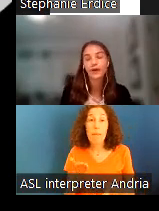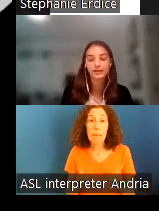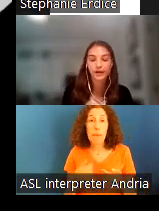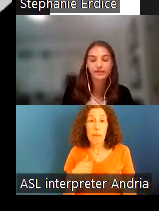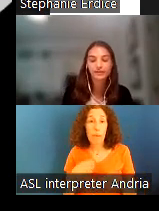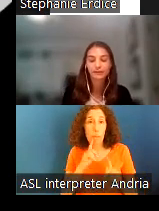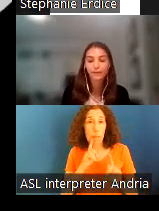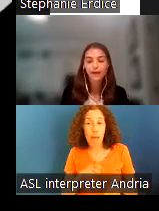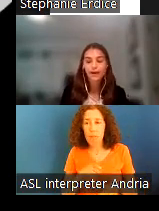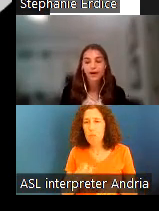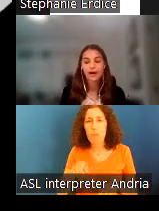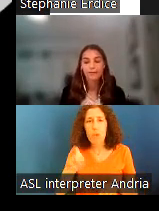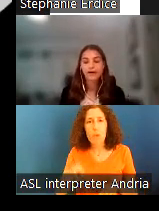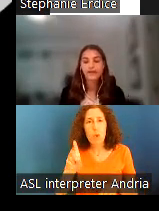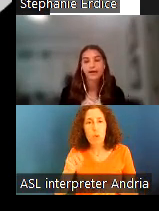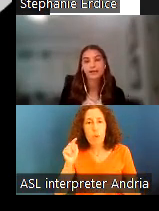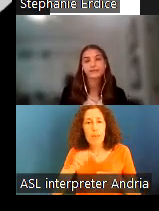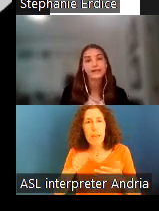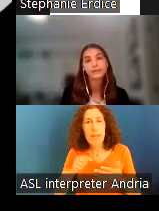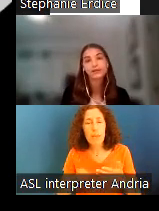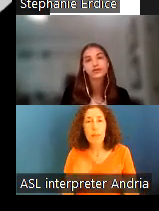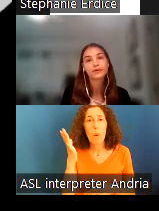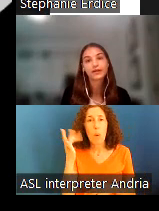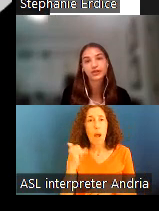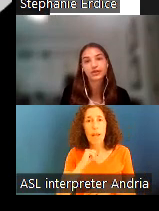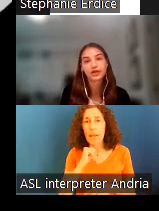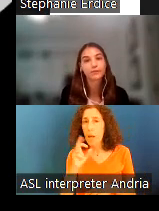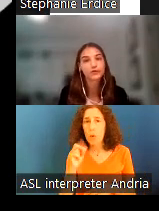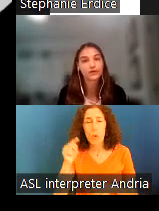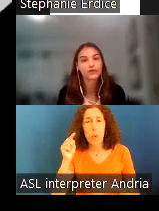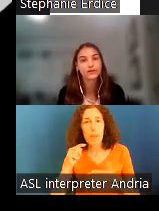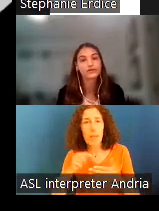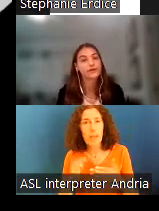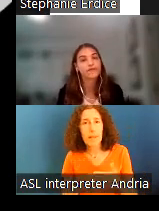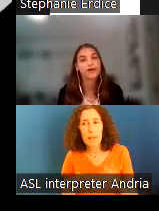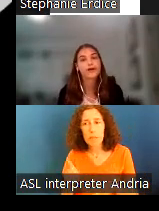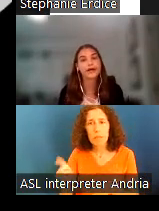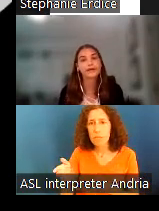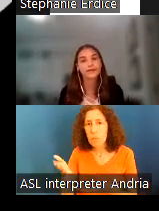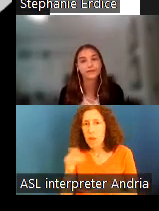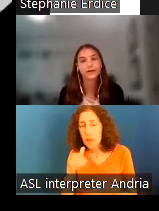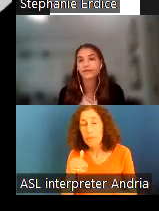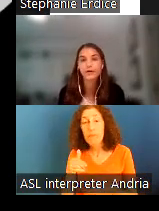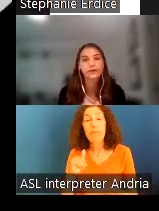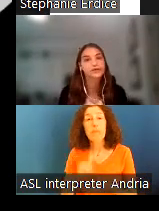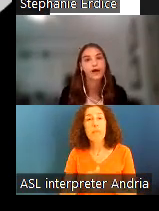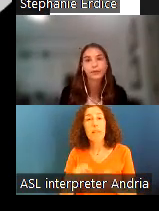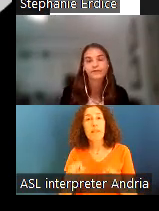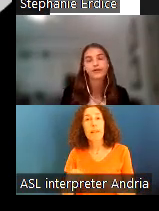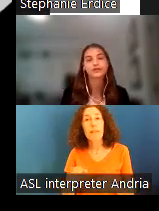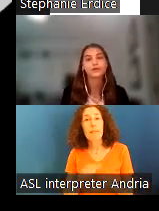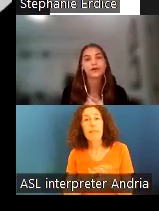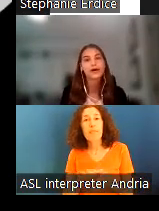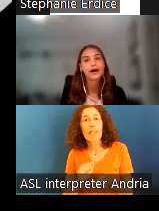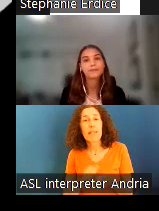didn't you do XYZ? And that can damage the relationship between the survivor and the therapist or